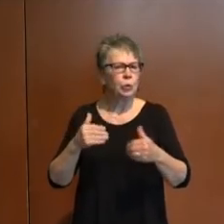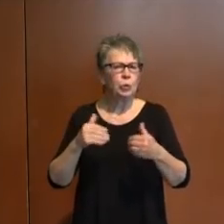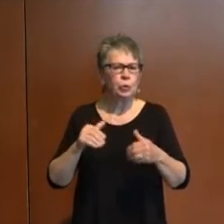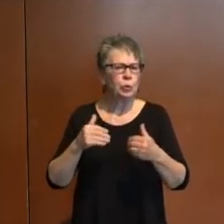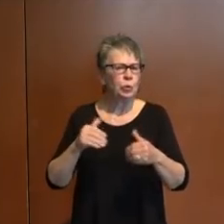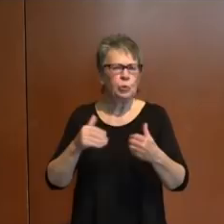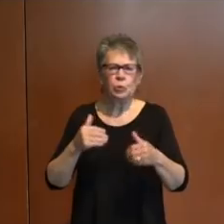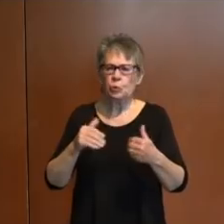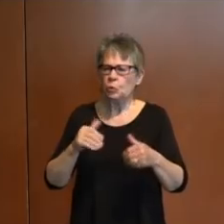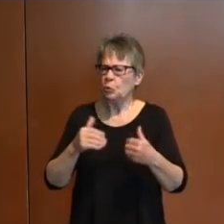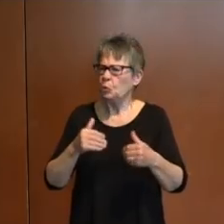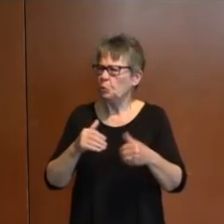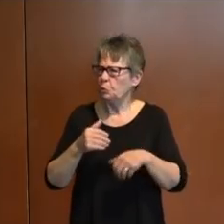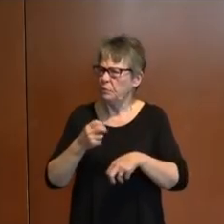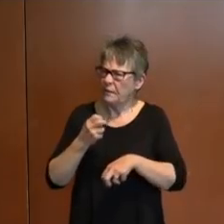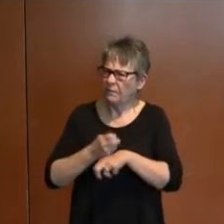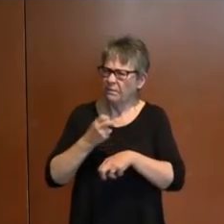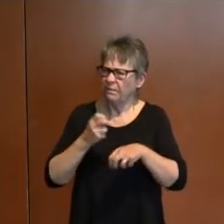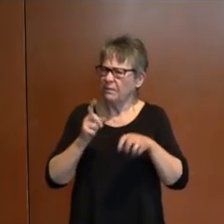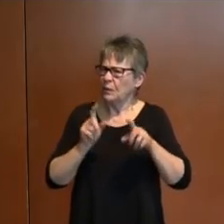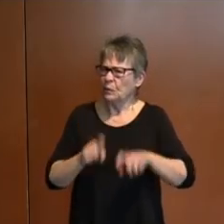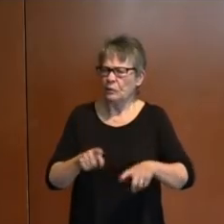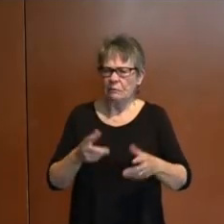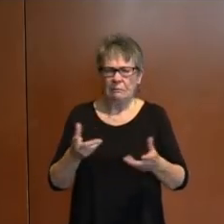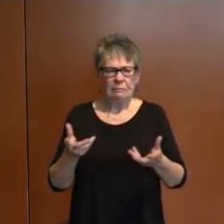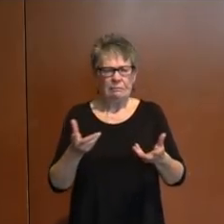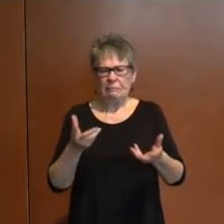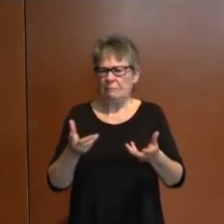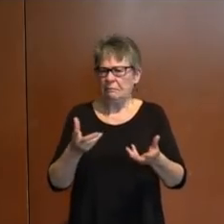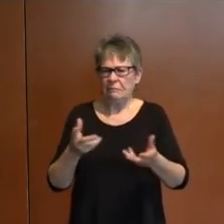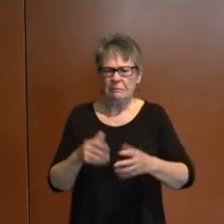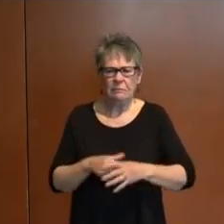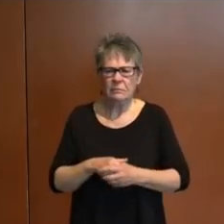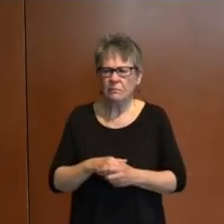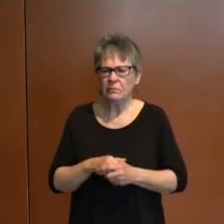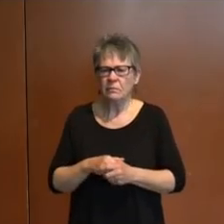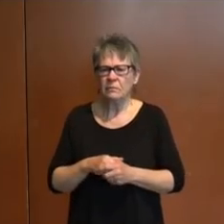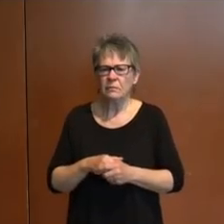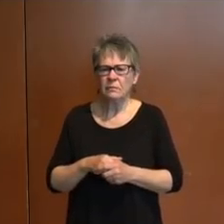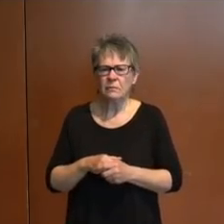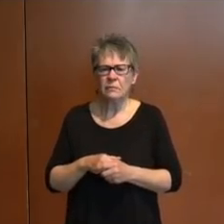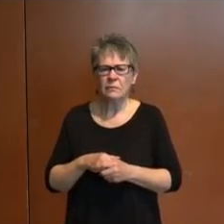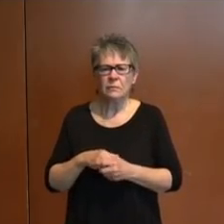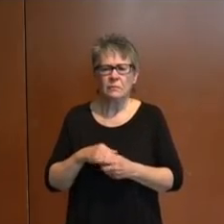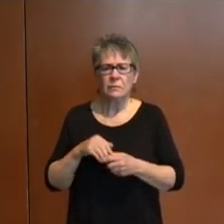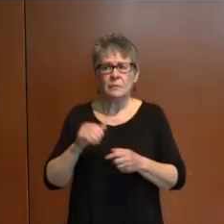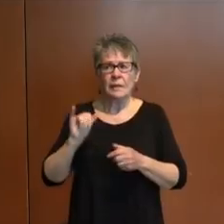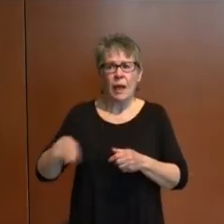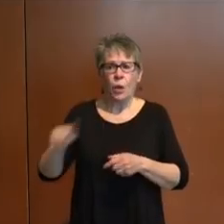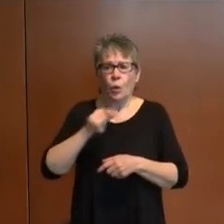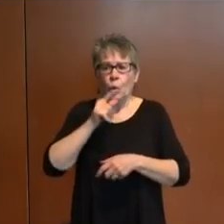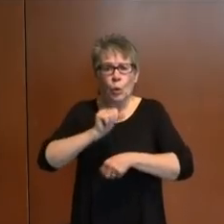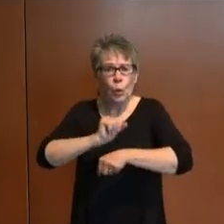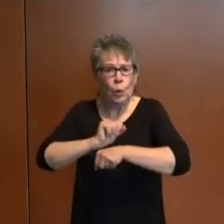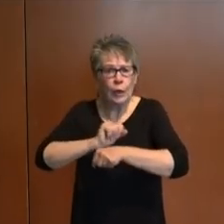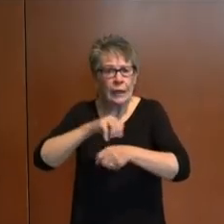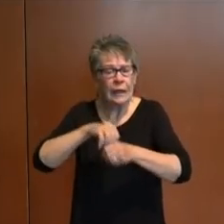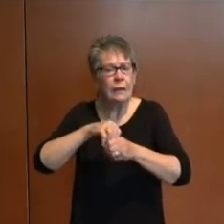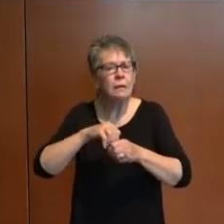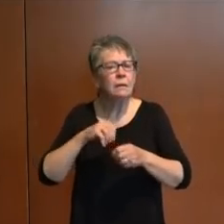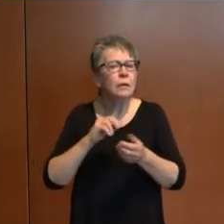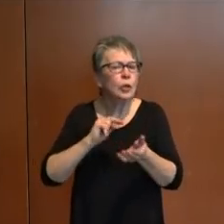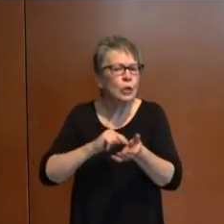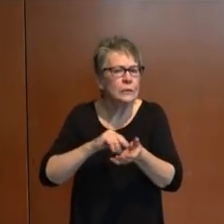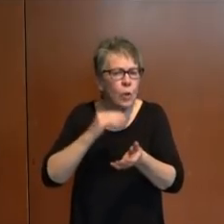discussing. As far as healthcare workers, we keep a tally of the healthcare workers along with